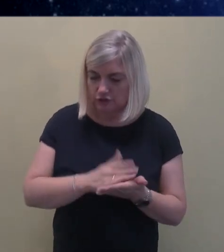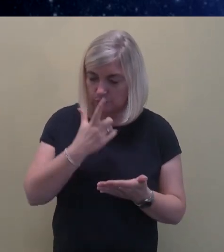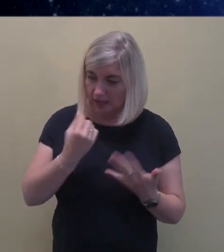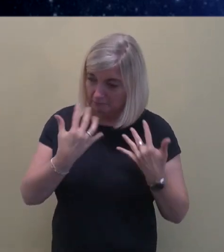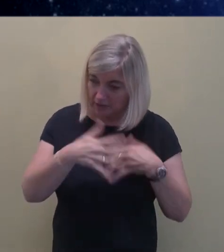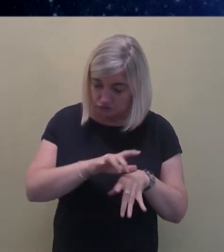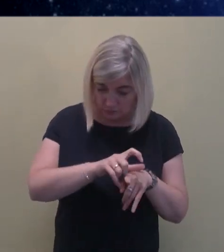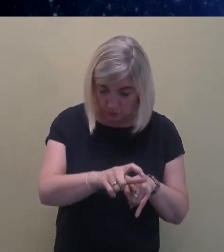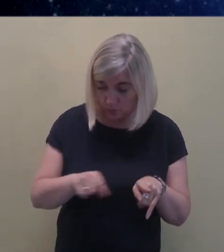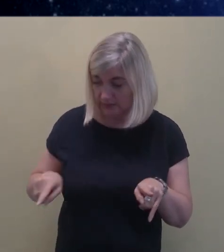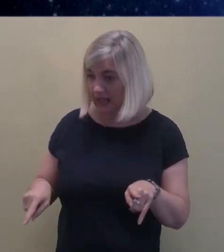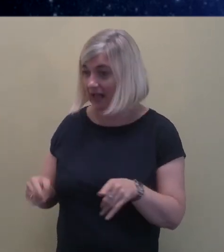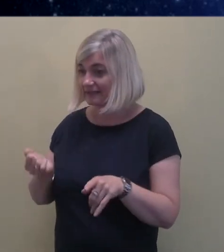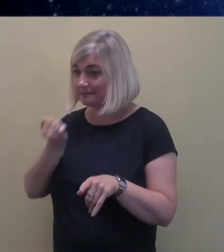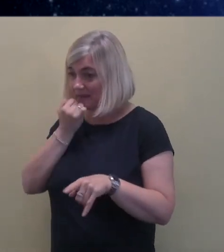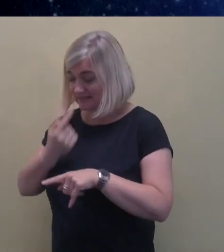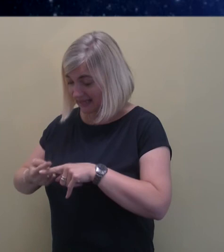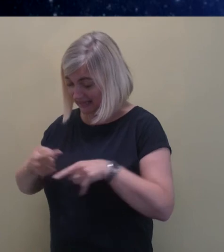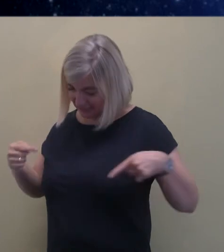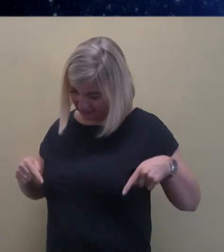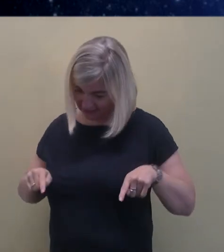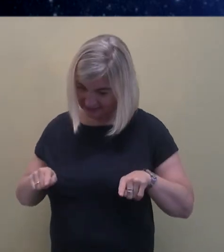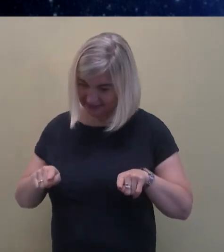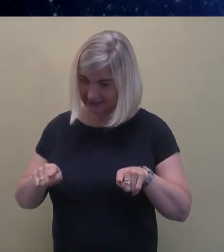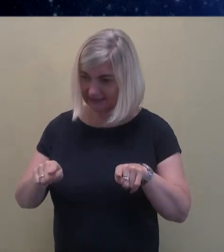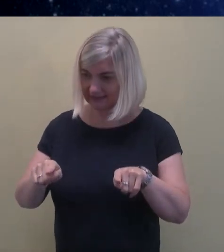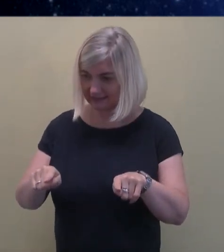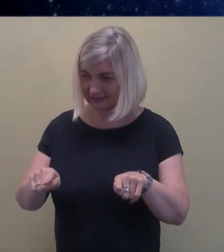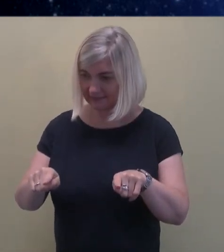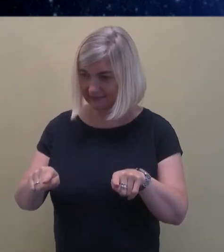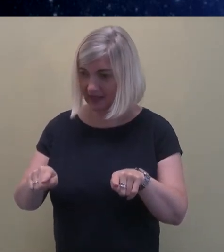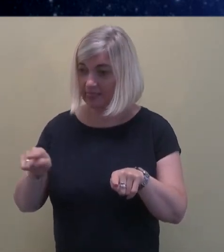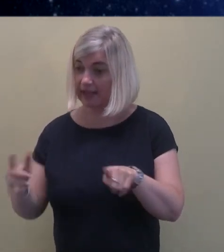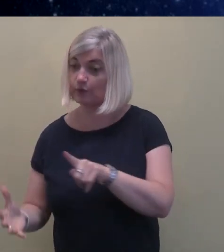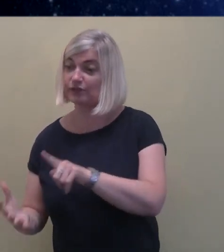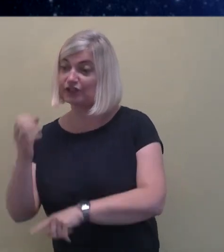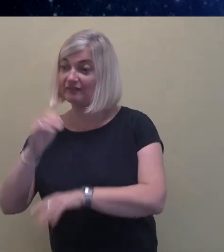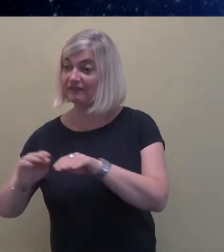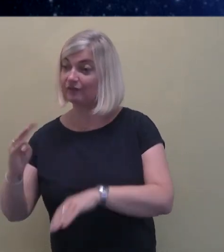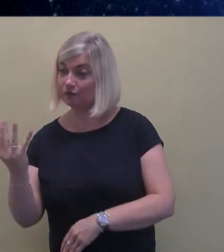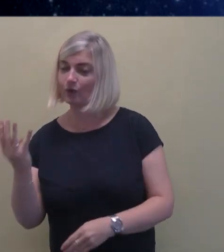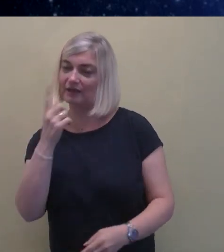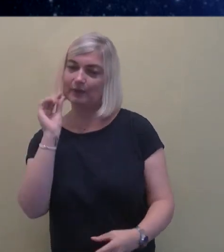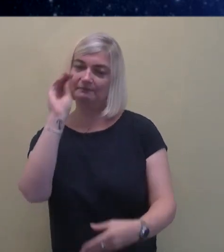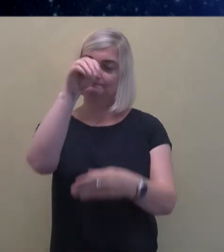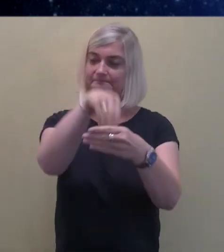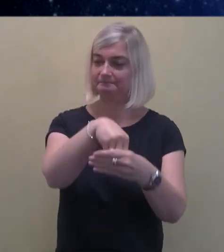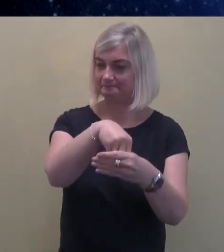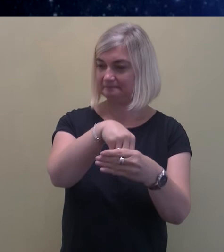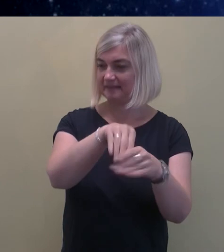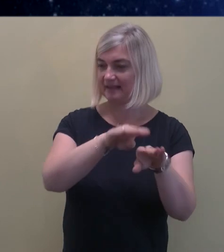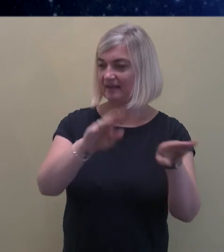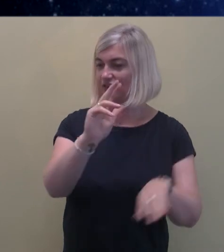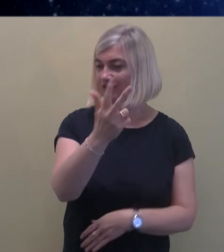on improving your GCSE English and math skills, and you get a best chance to passing at grade 4 and above English and